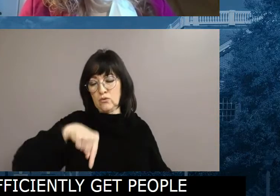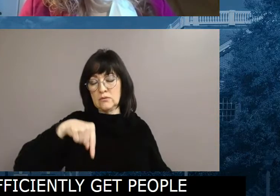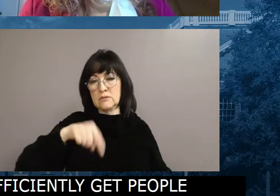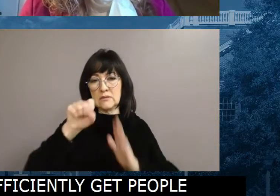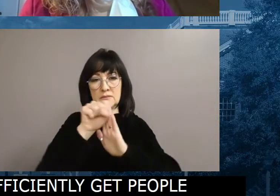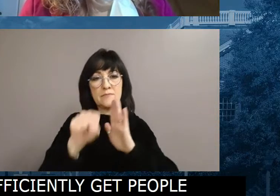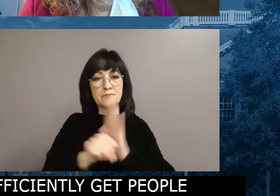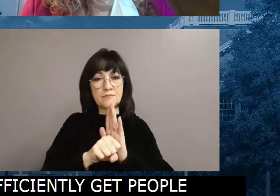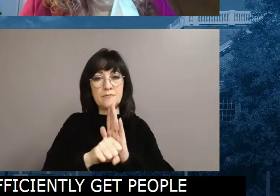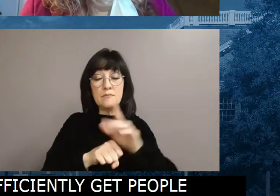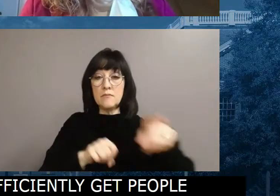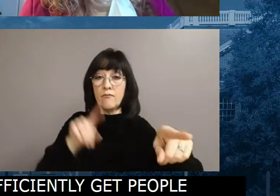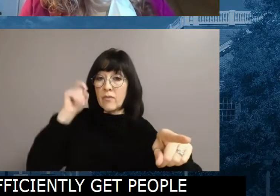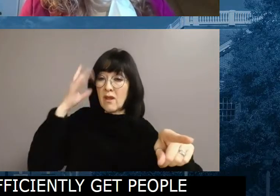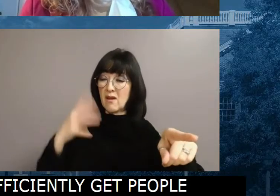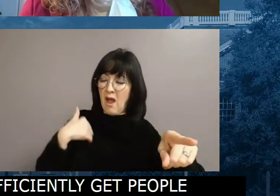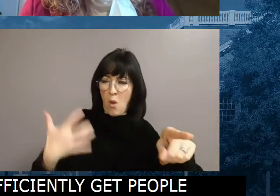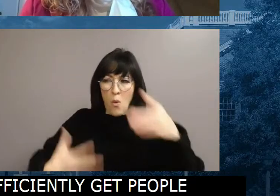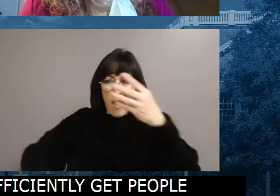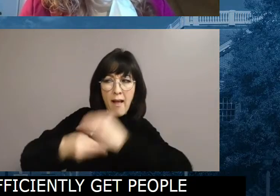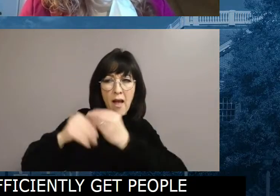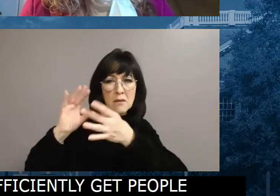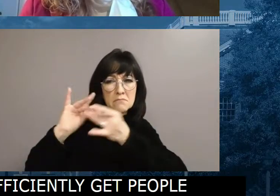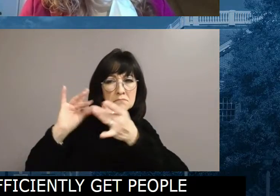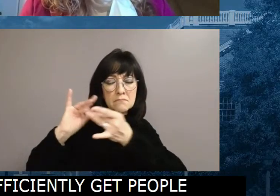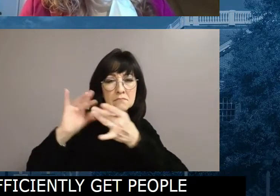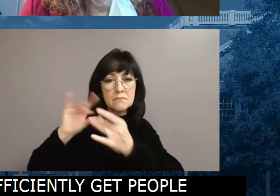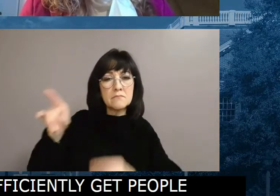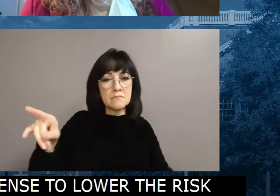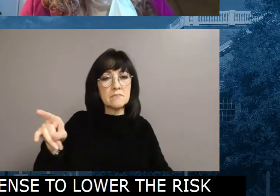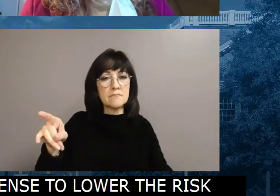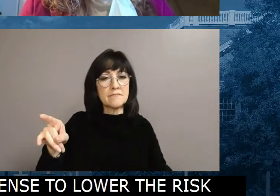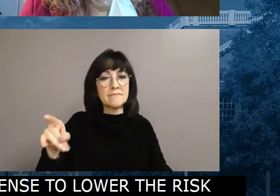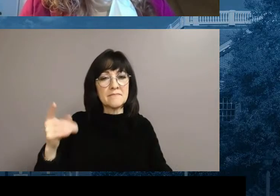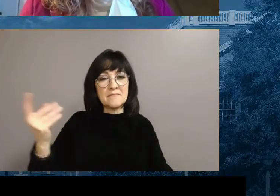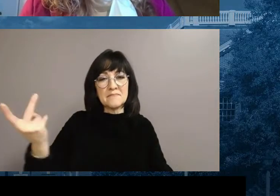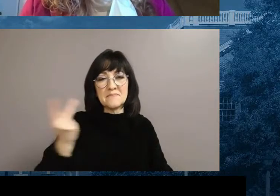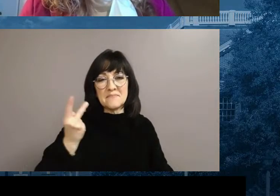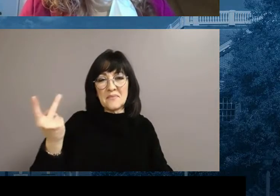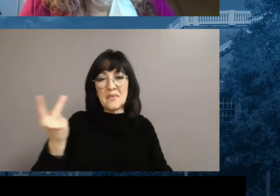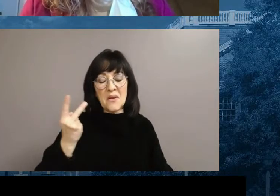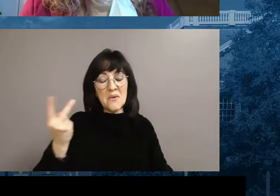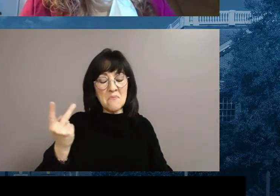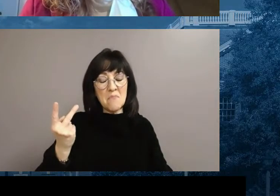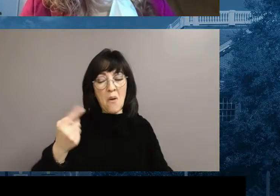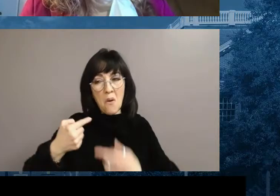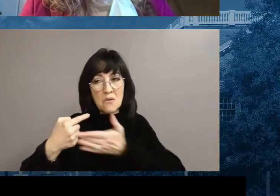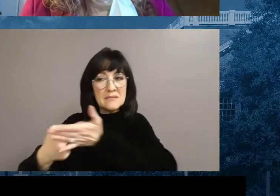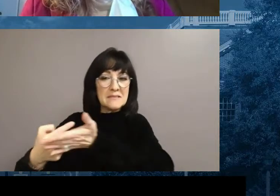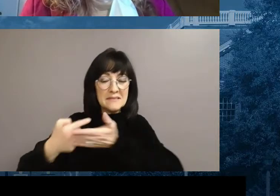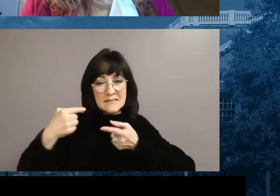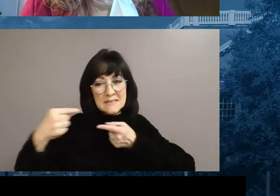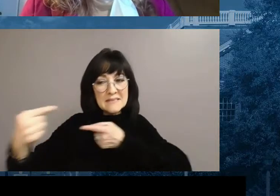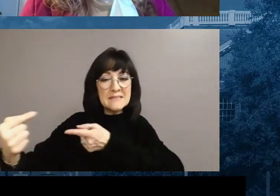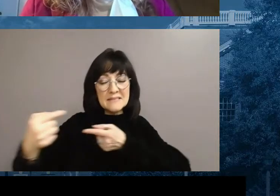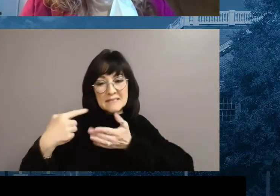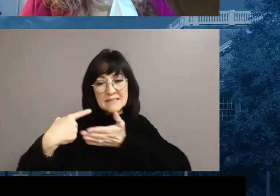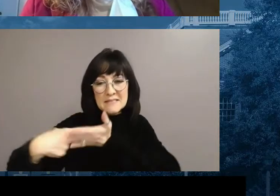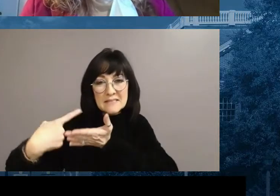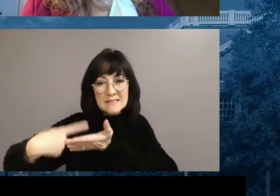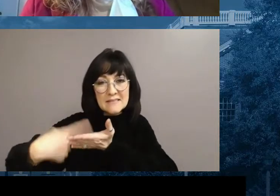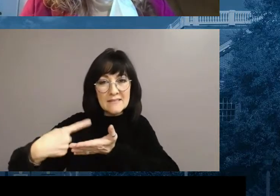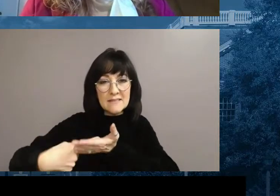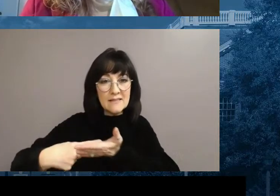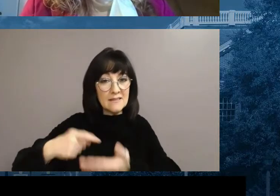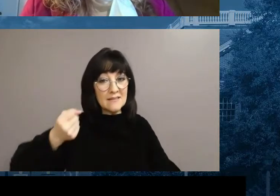would just add to that. AJ and I go back and forth on this question all the time. Just as a matter of